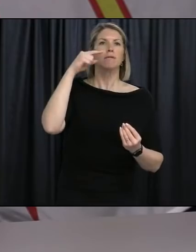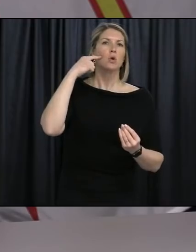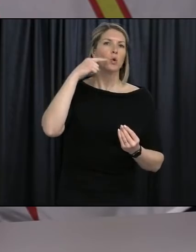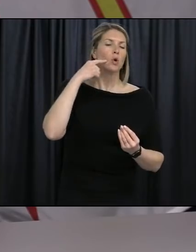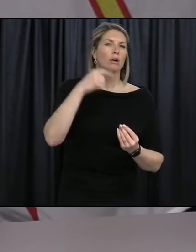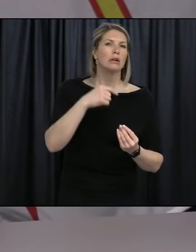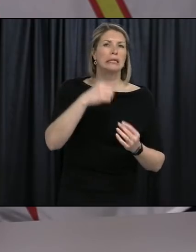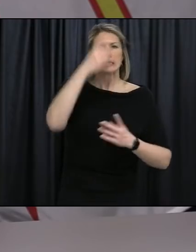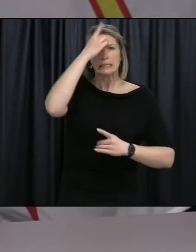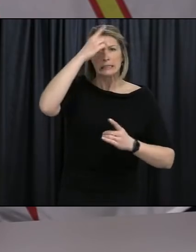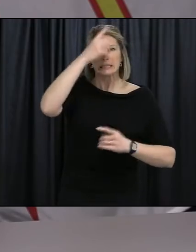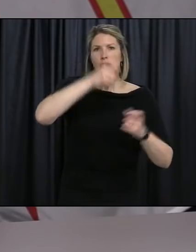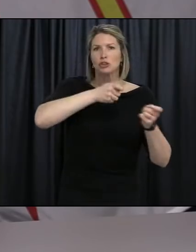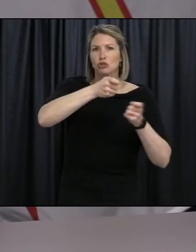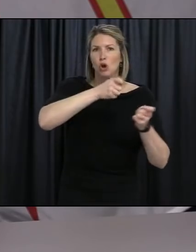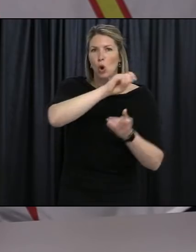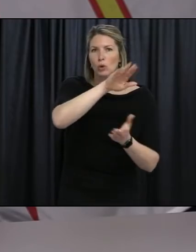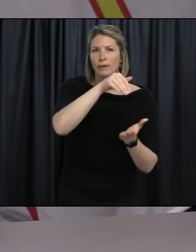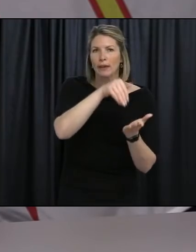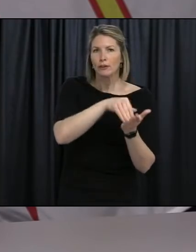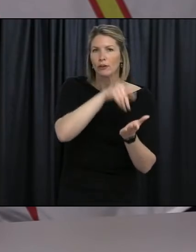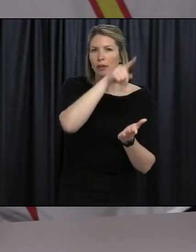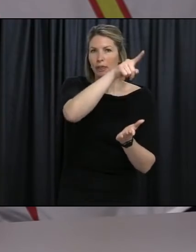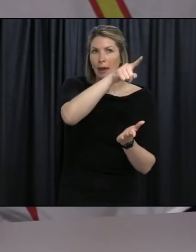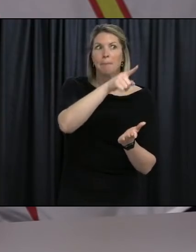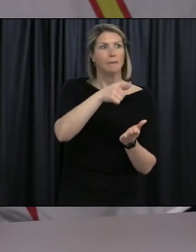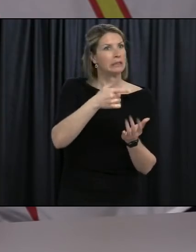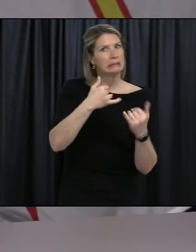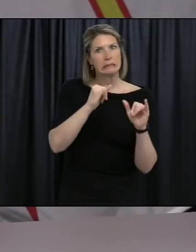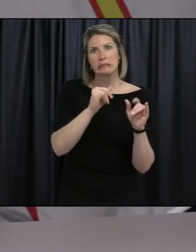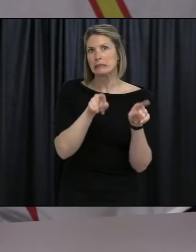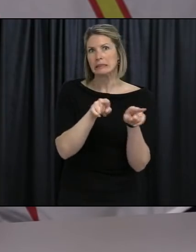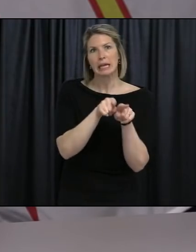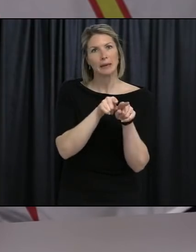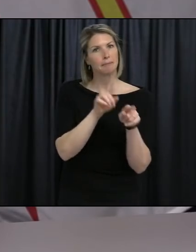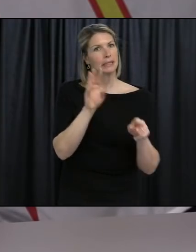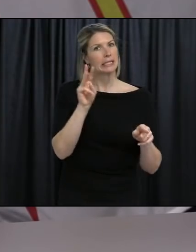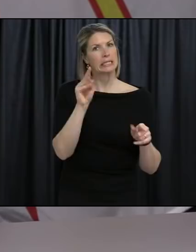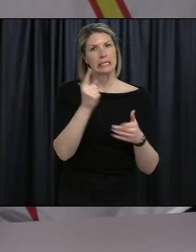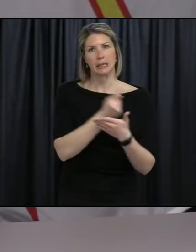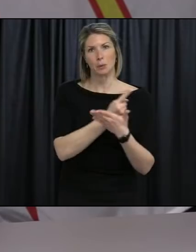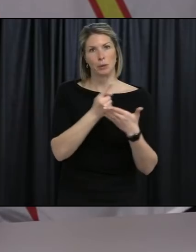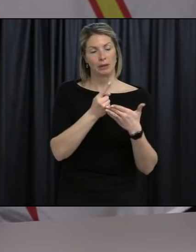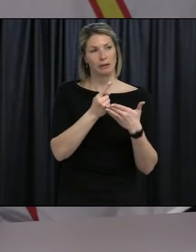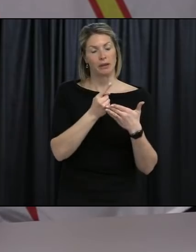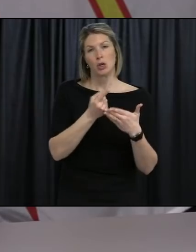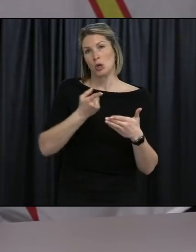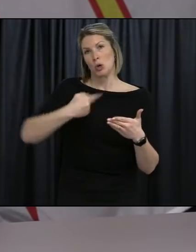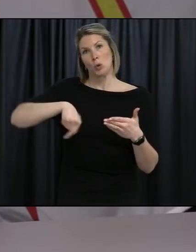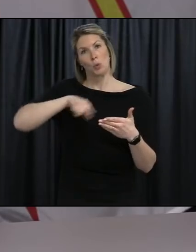narrowing that interval. And so we will be following the advice from that committee.